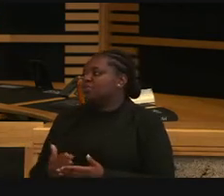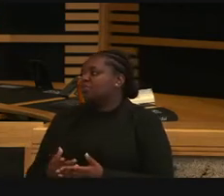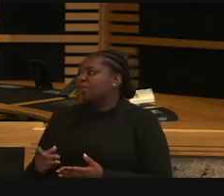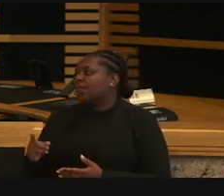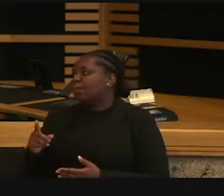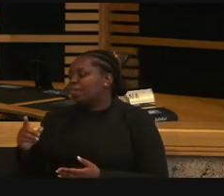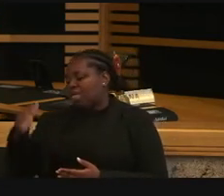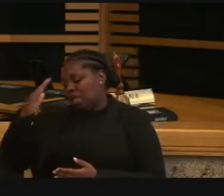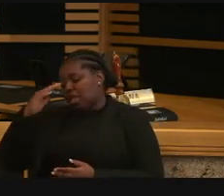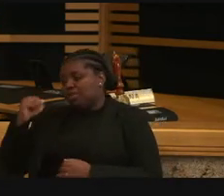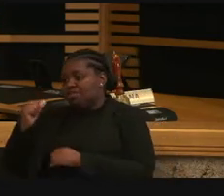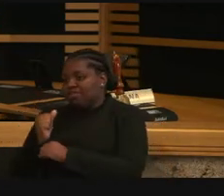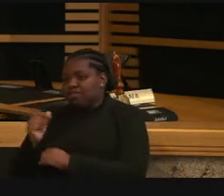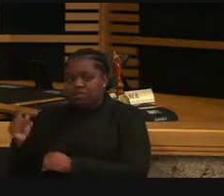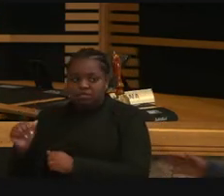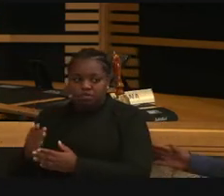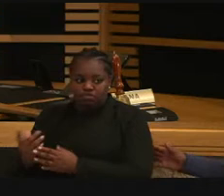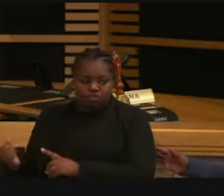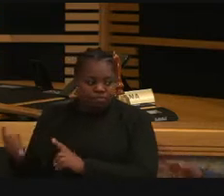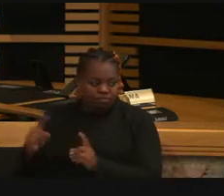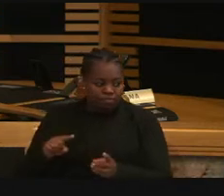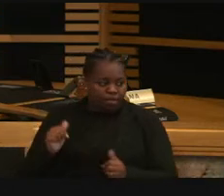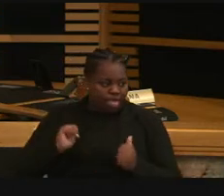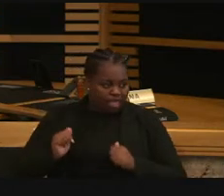office, itimabo actor,